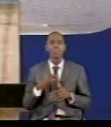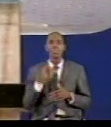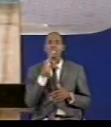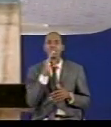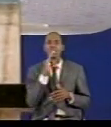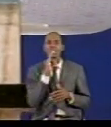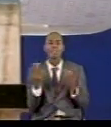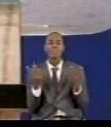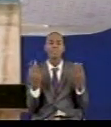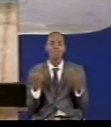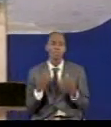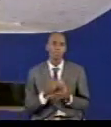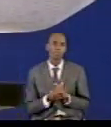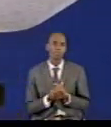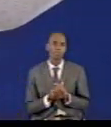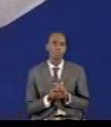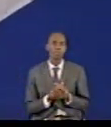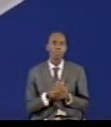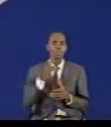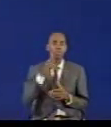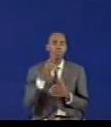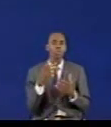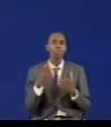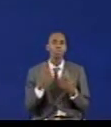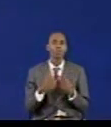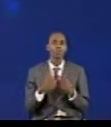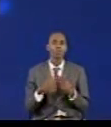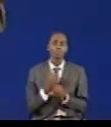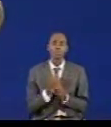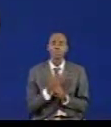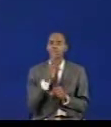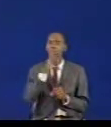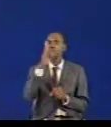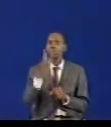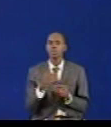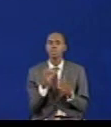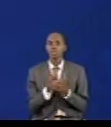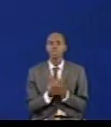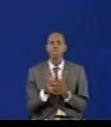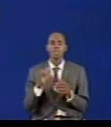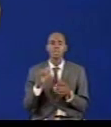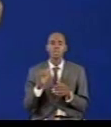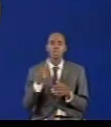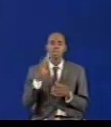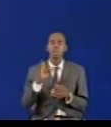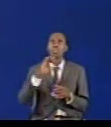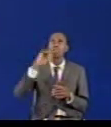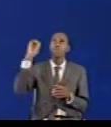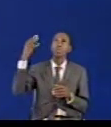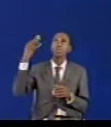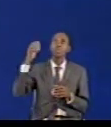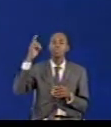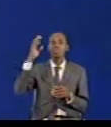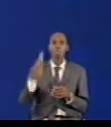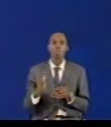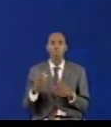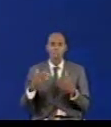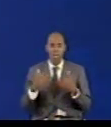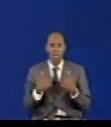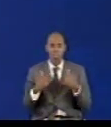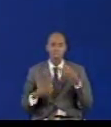vain. You want to make sure that as the grace of God has appeared unto